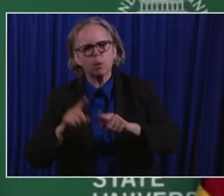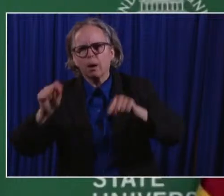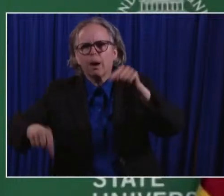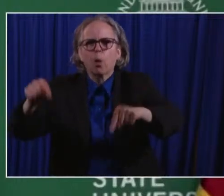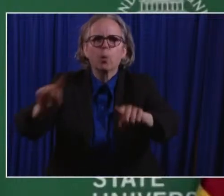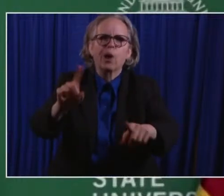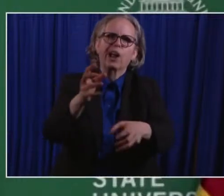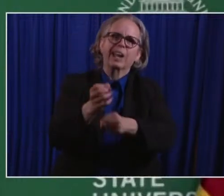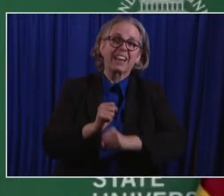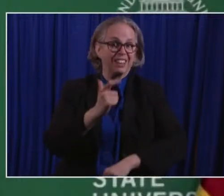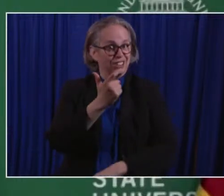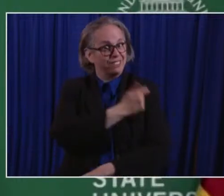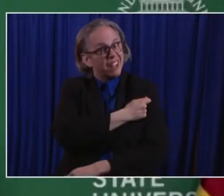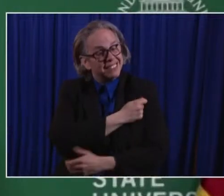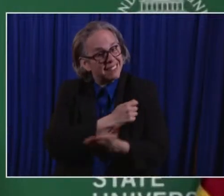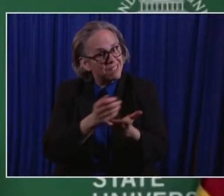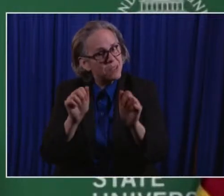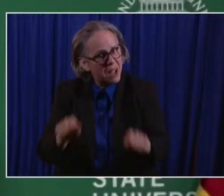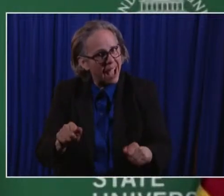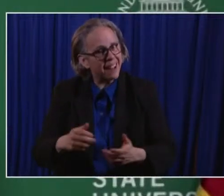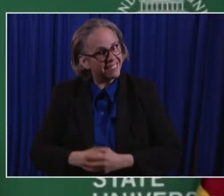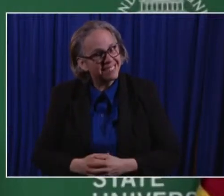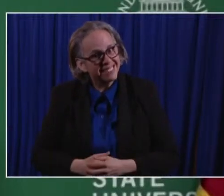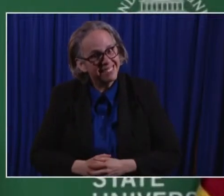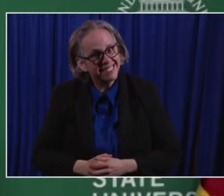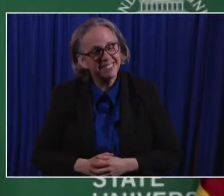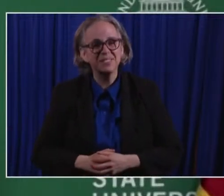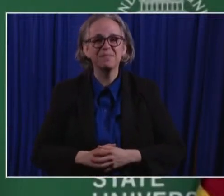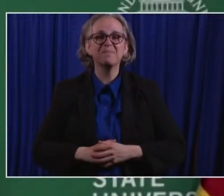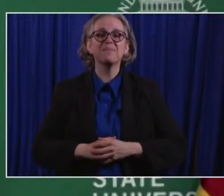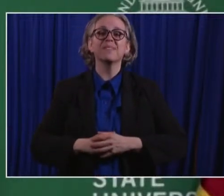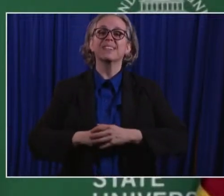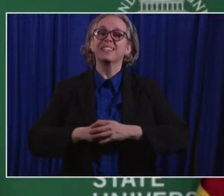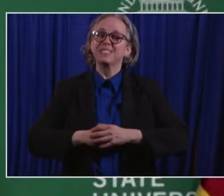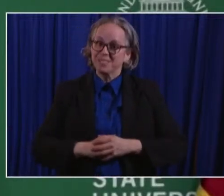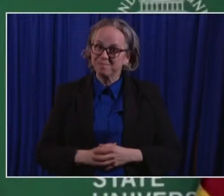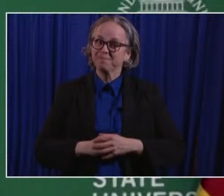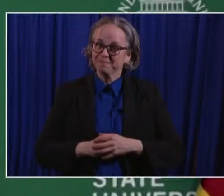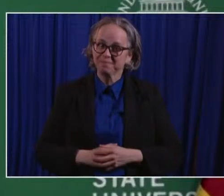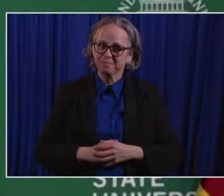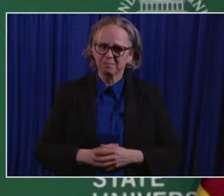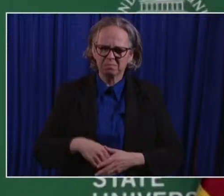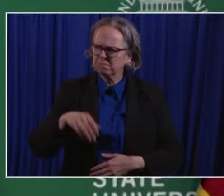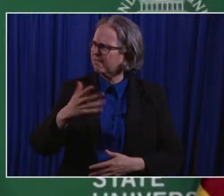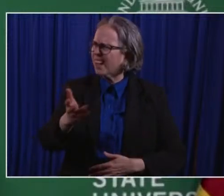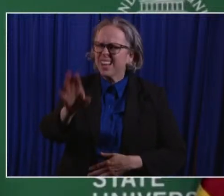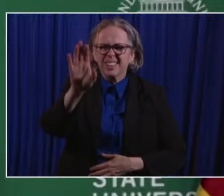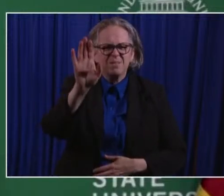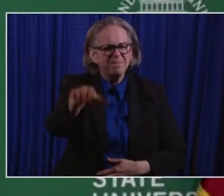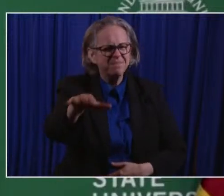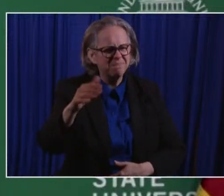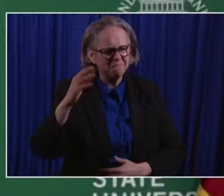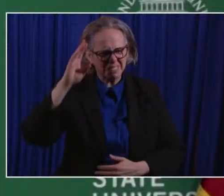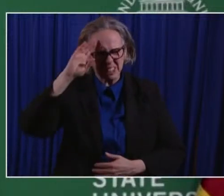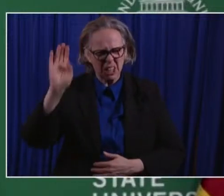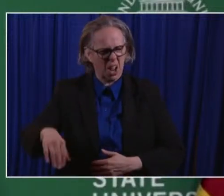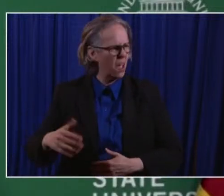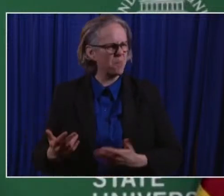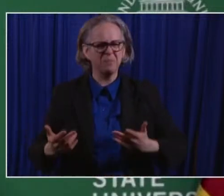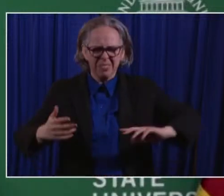a downturn in the number of people who are asking for the vaccine.